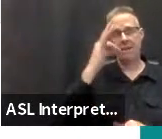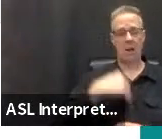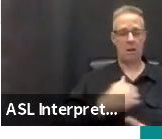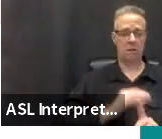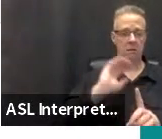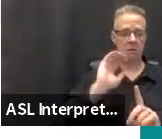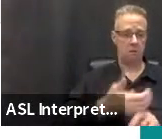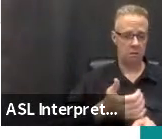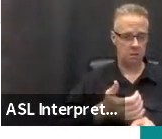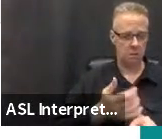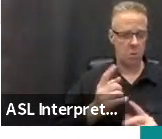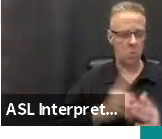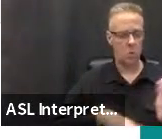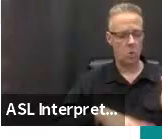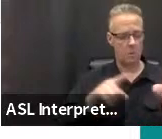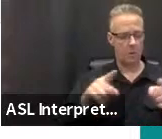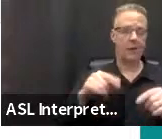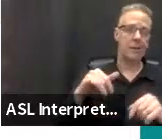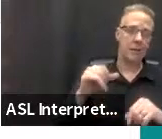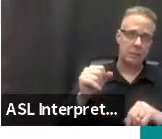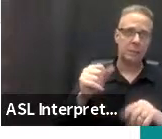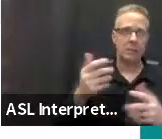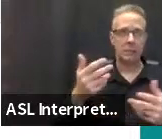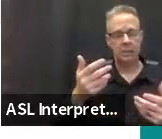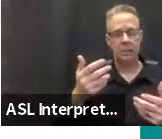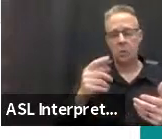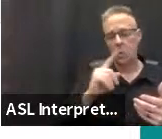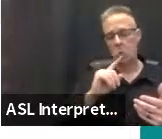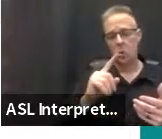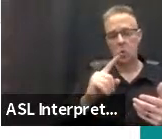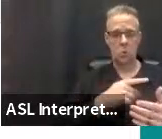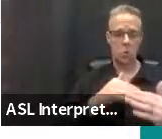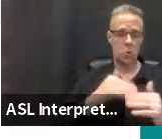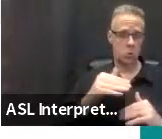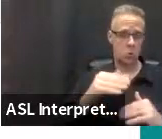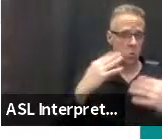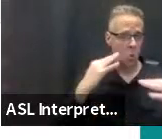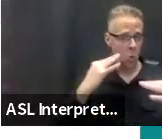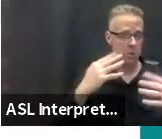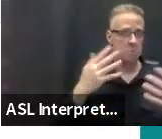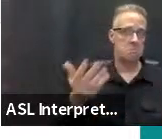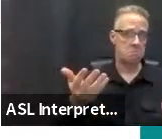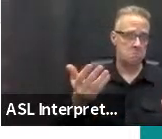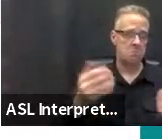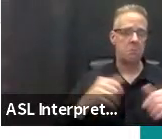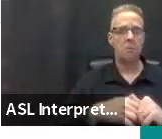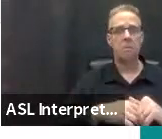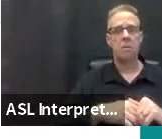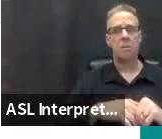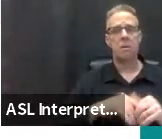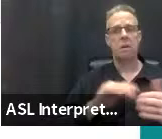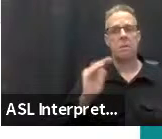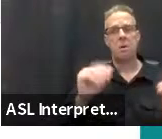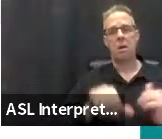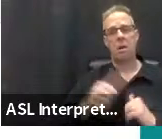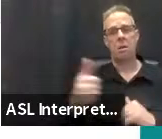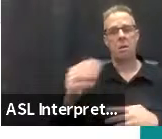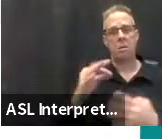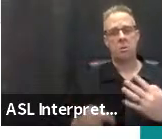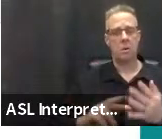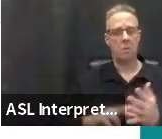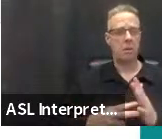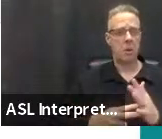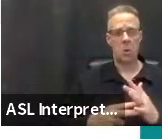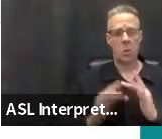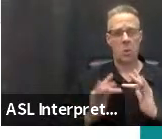think, yes, it's noise. I mean, I guess there's trade-offs between, is it too noisy, but as opposed to the other options where there's no one on